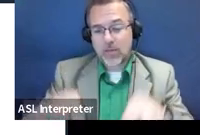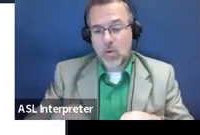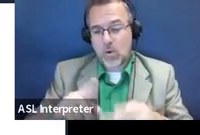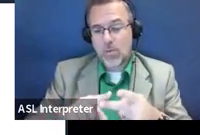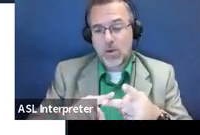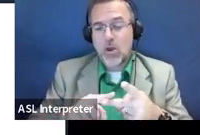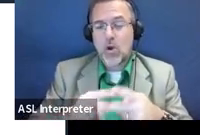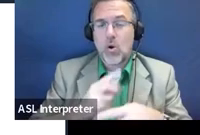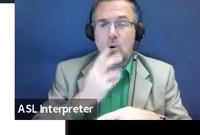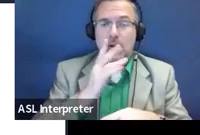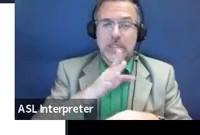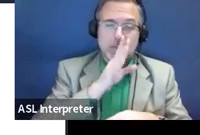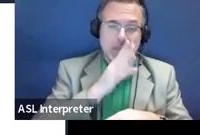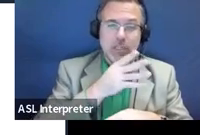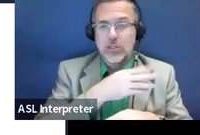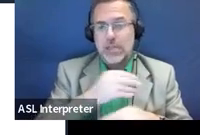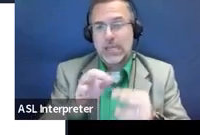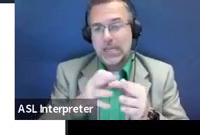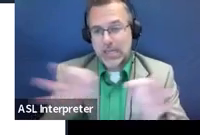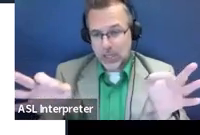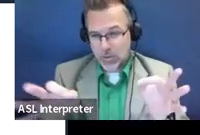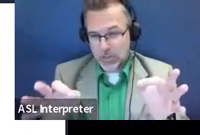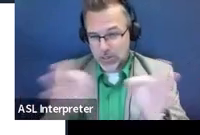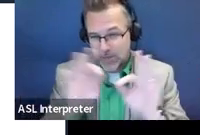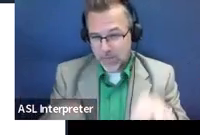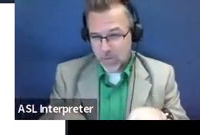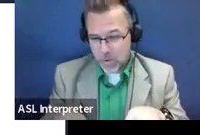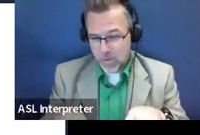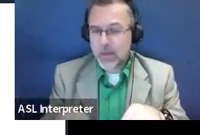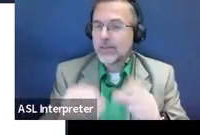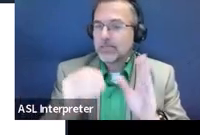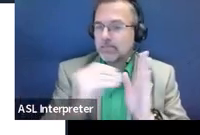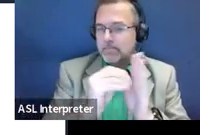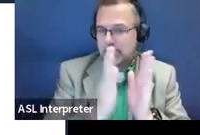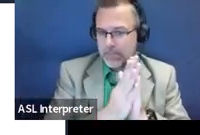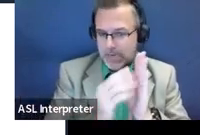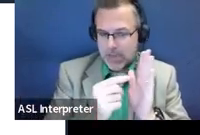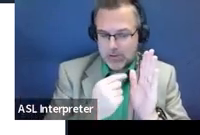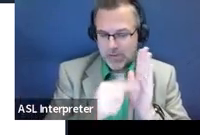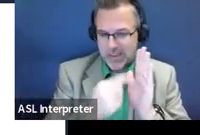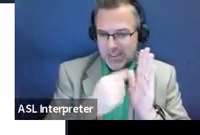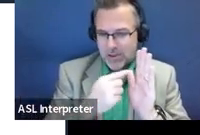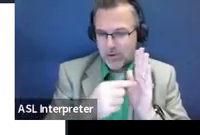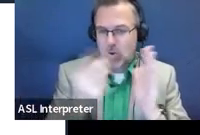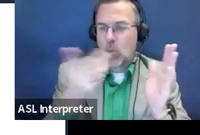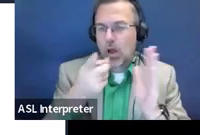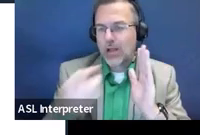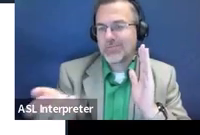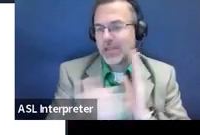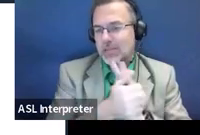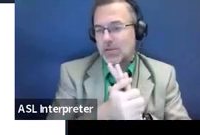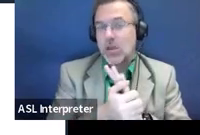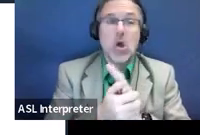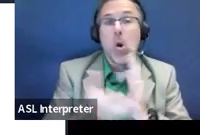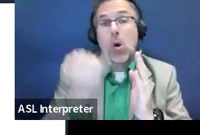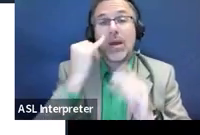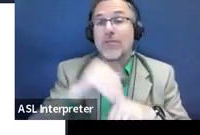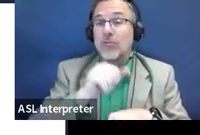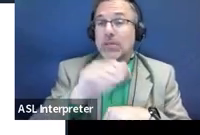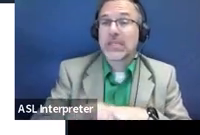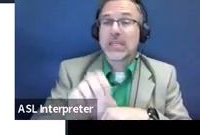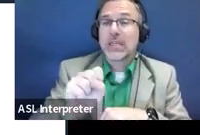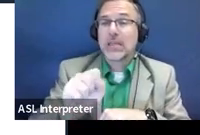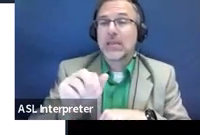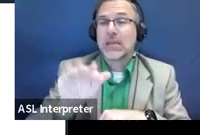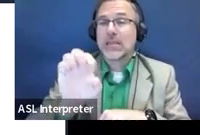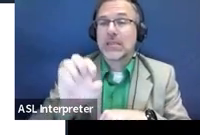then list that here, that you're sending that home with the written notice. That sort of thing. Or if you're sending home procedural safeguards for